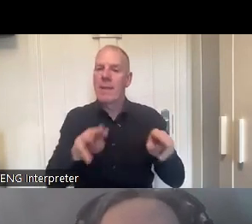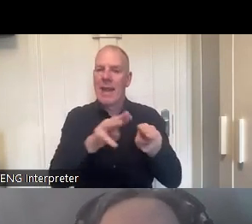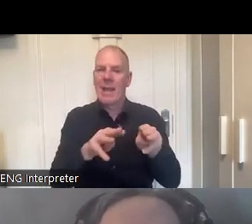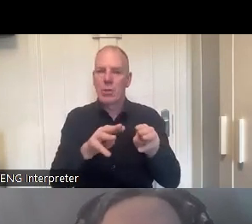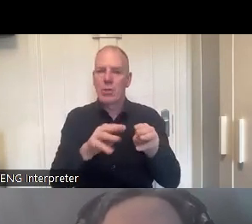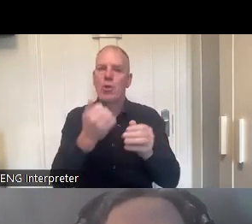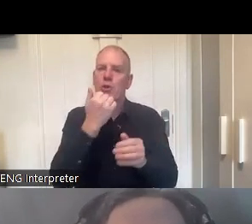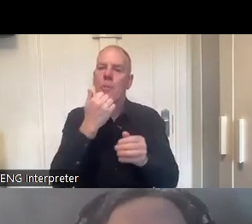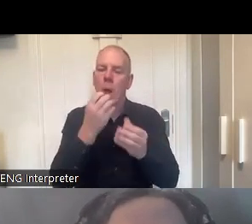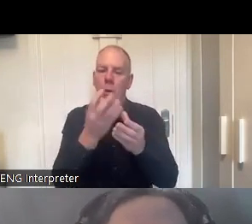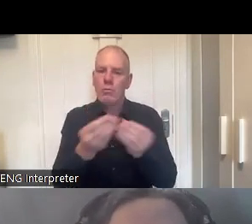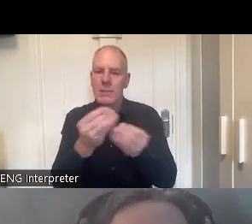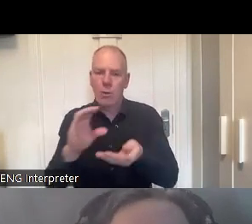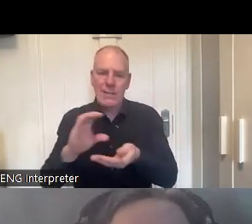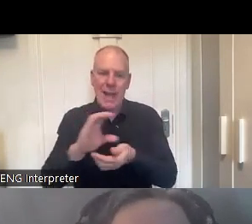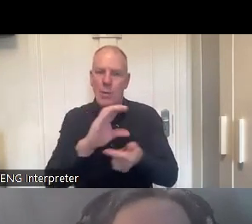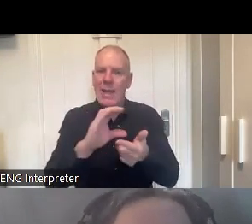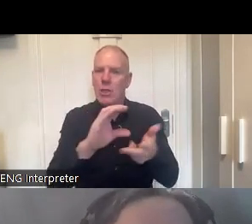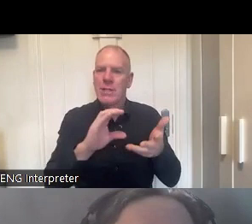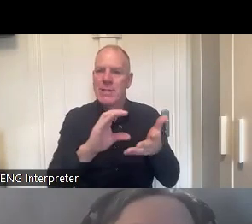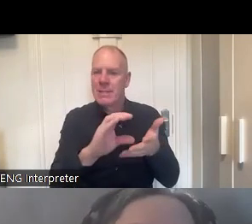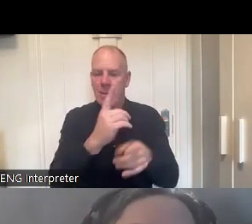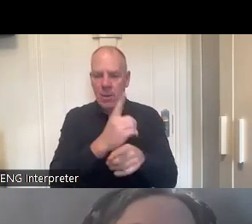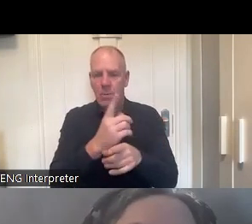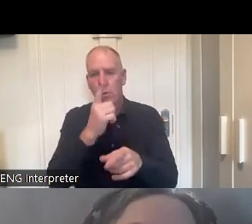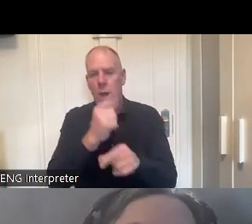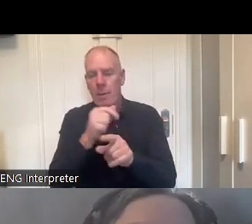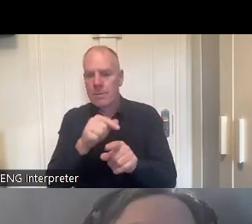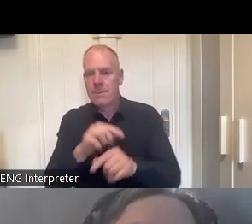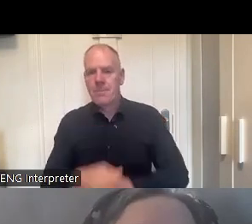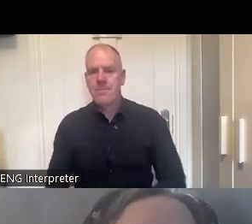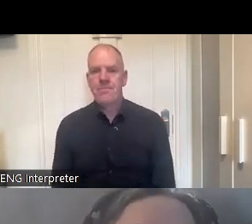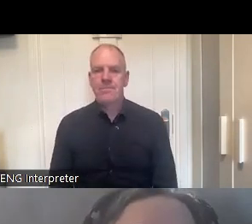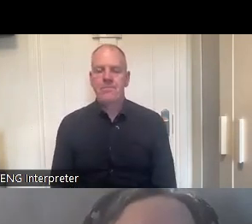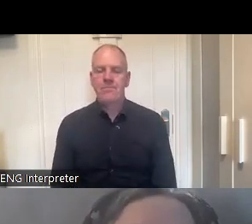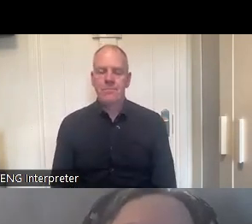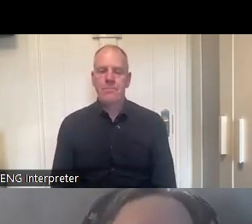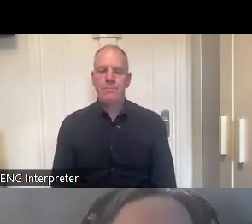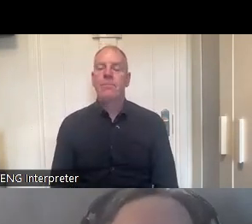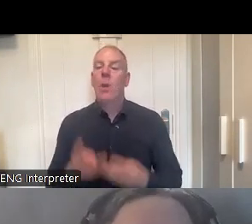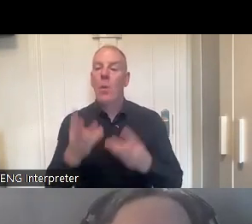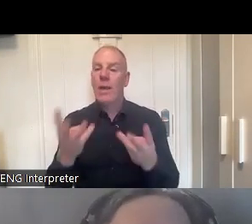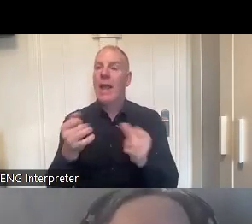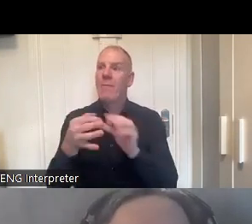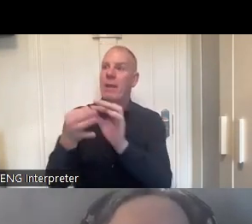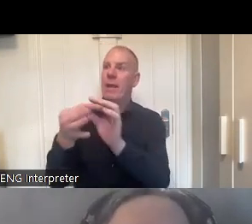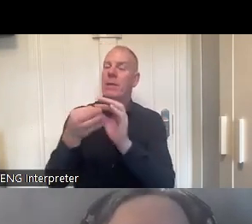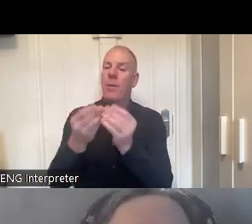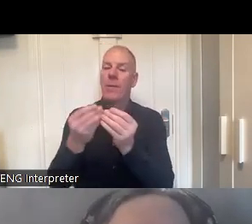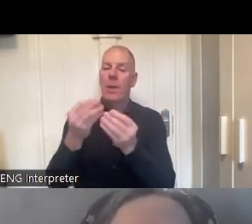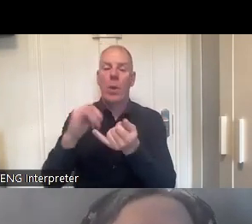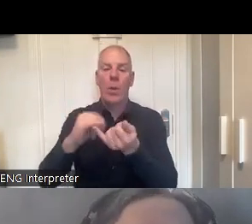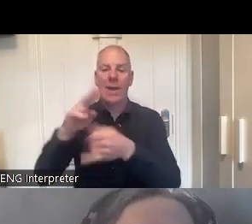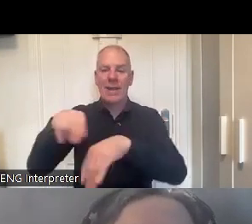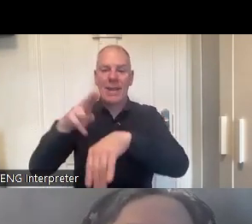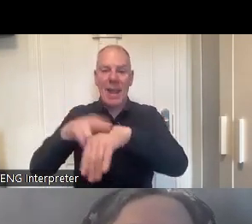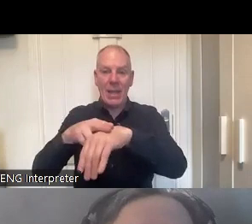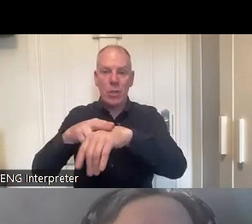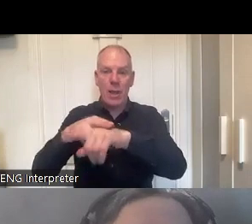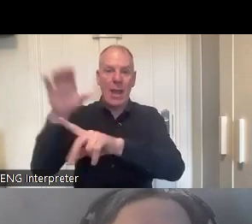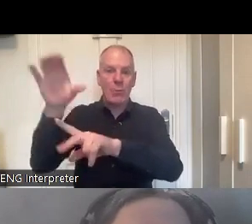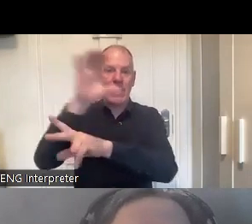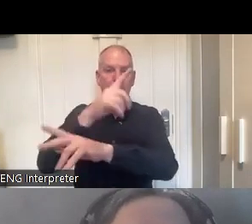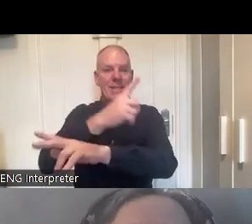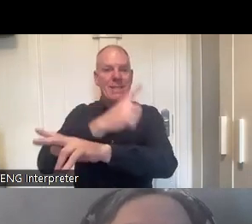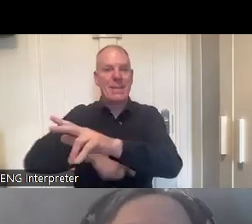allocation. Again, I'm going to tell you what that is. We'll have close relationships with the national and regional